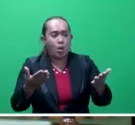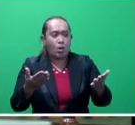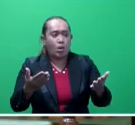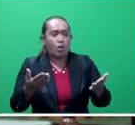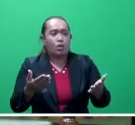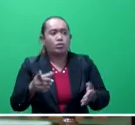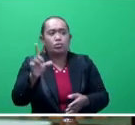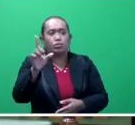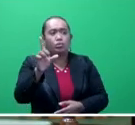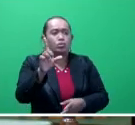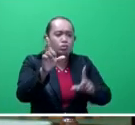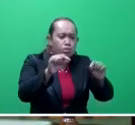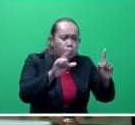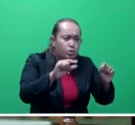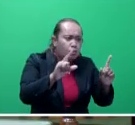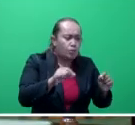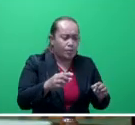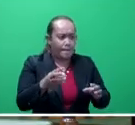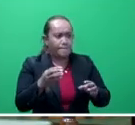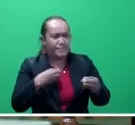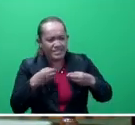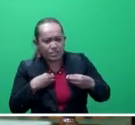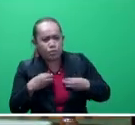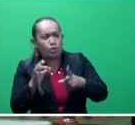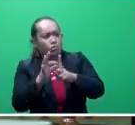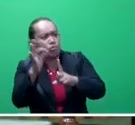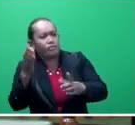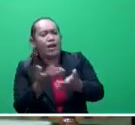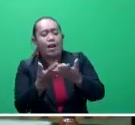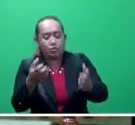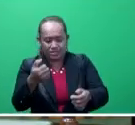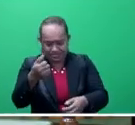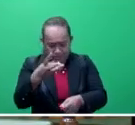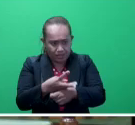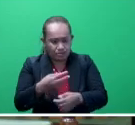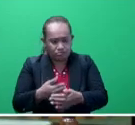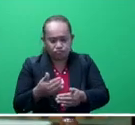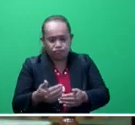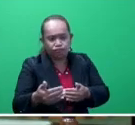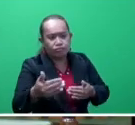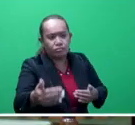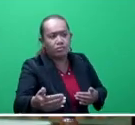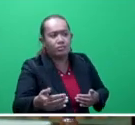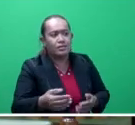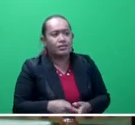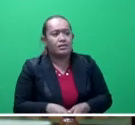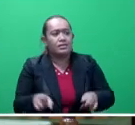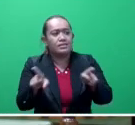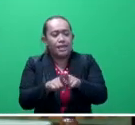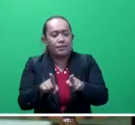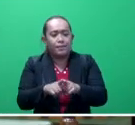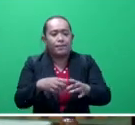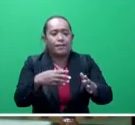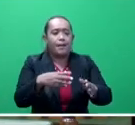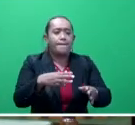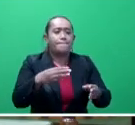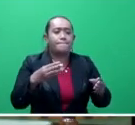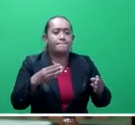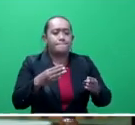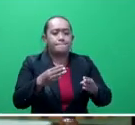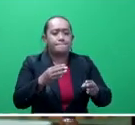well. Effective from 1 August for a period of 6 months, MSMEs with a turnover of less than $1.25